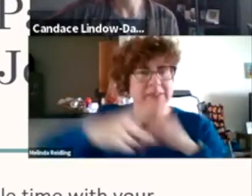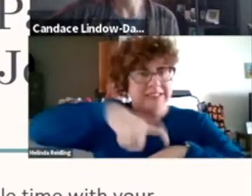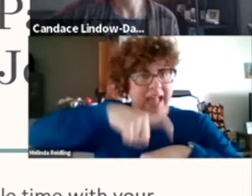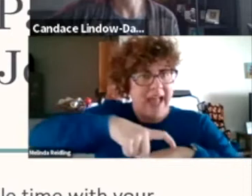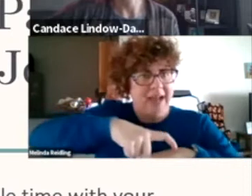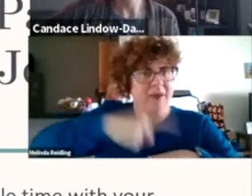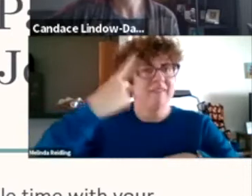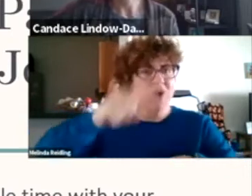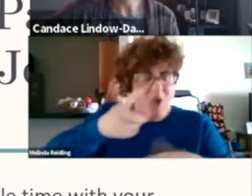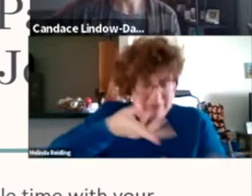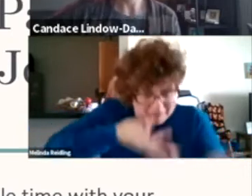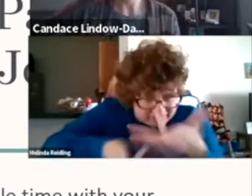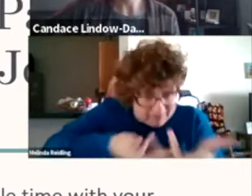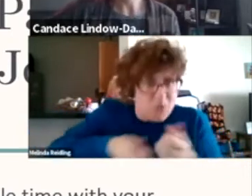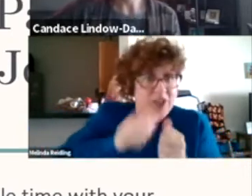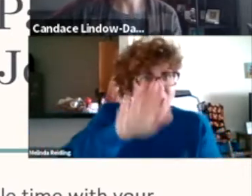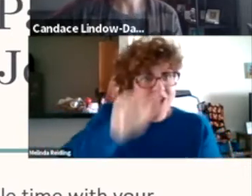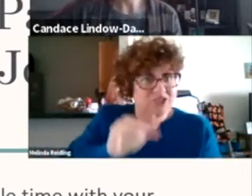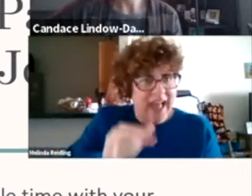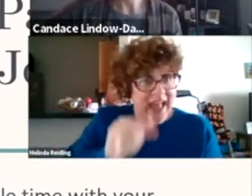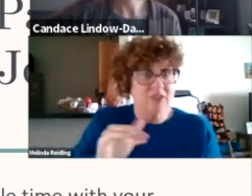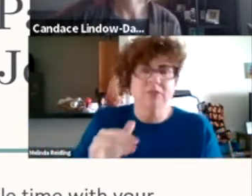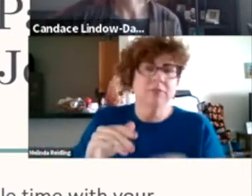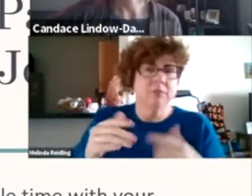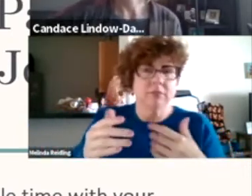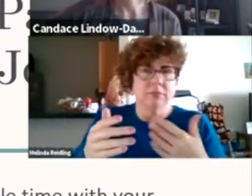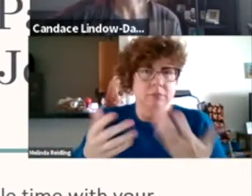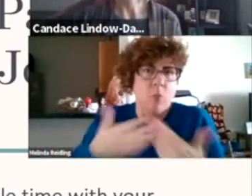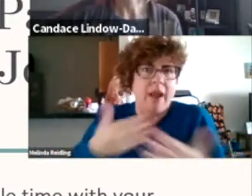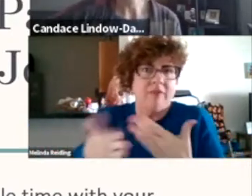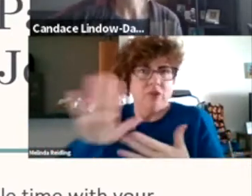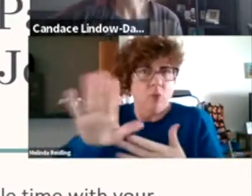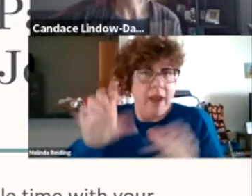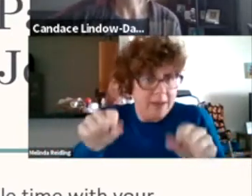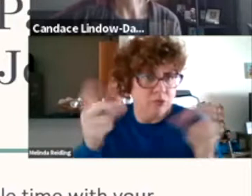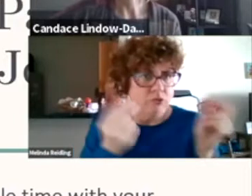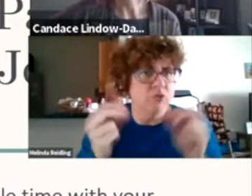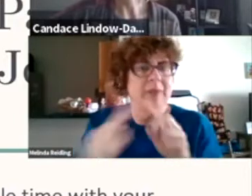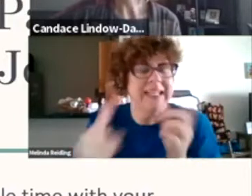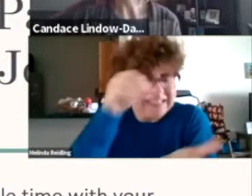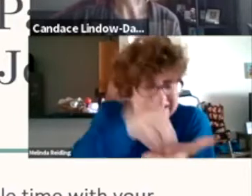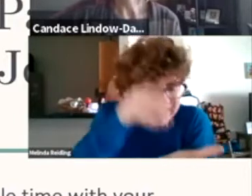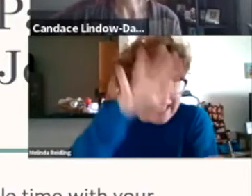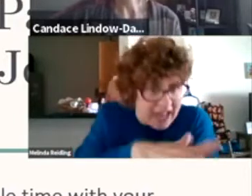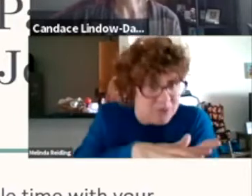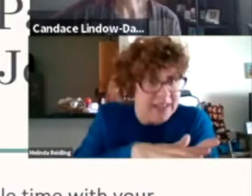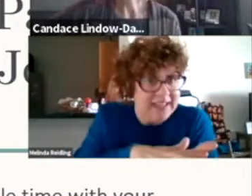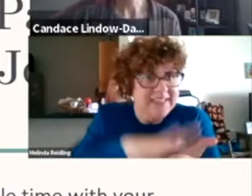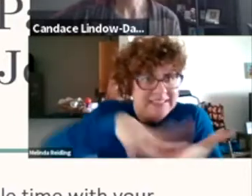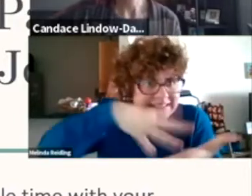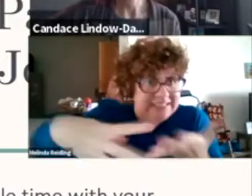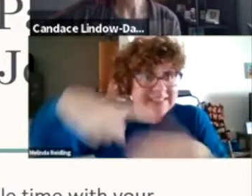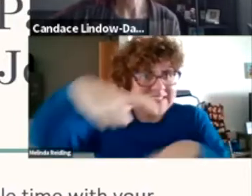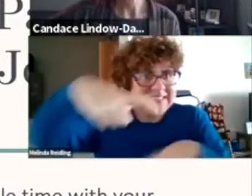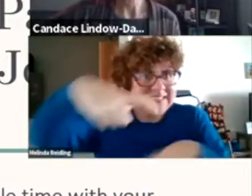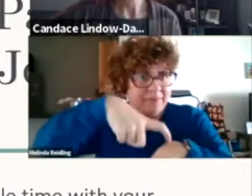depending on what your situation allows. So really just scheduling time. And then sometimes